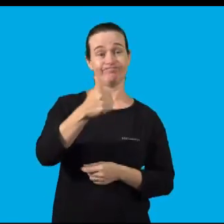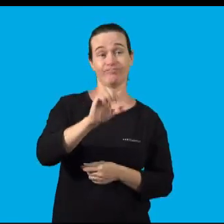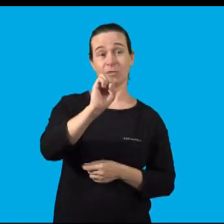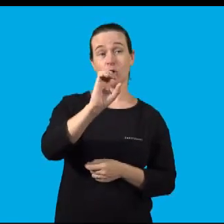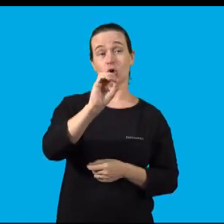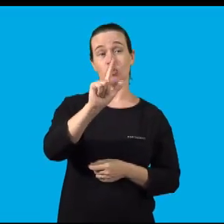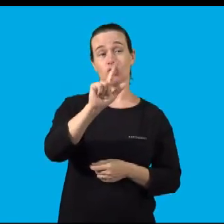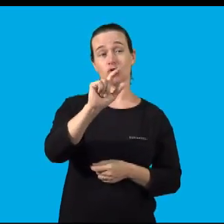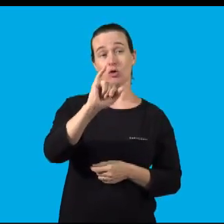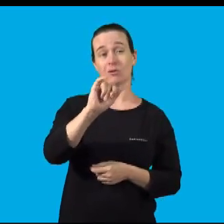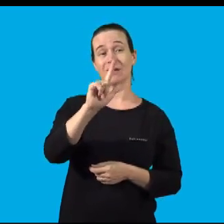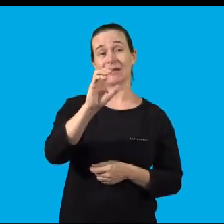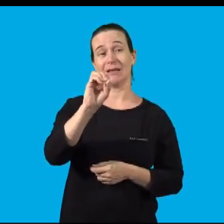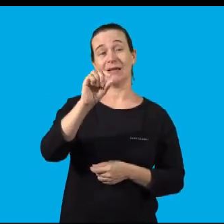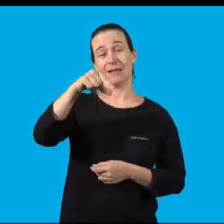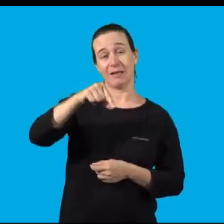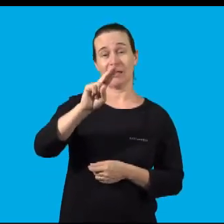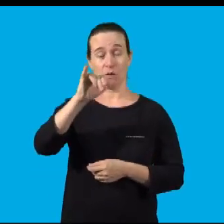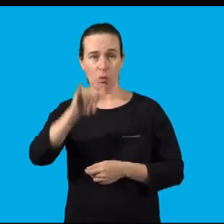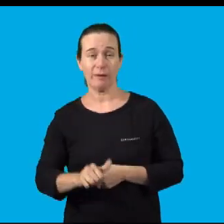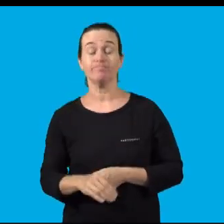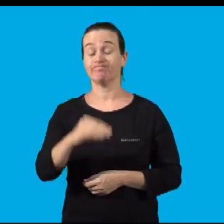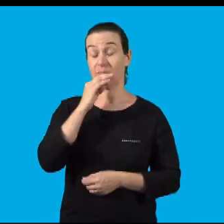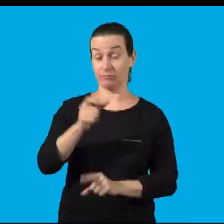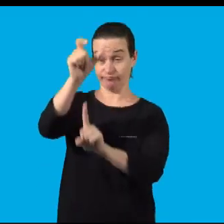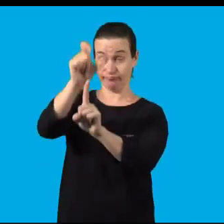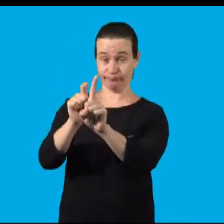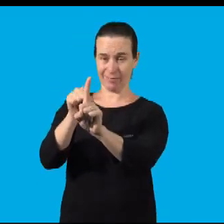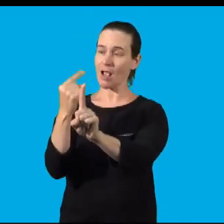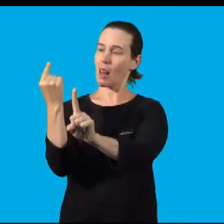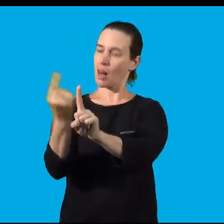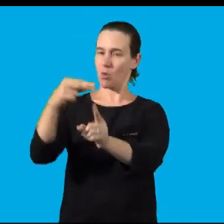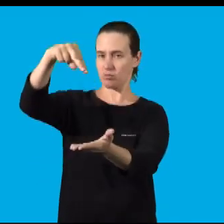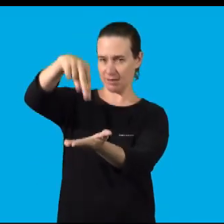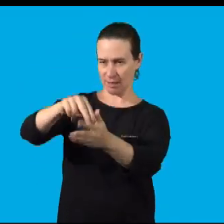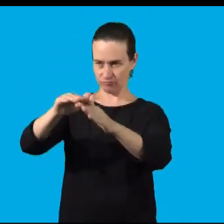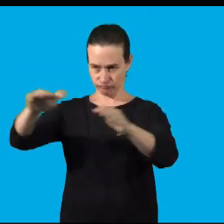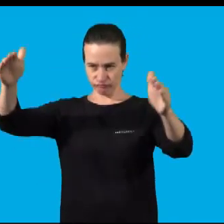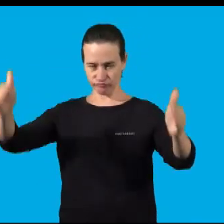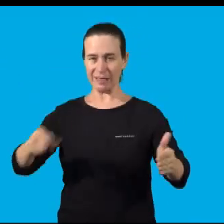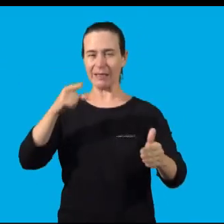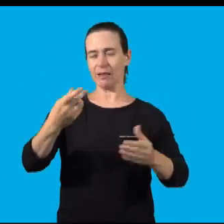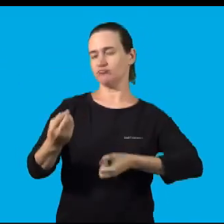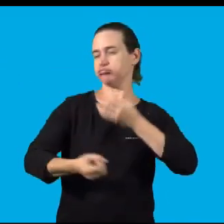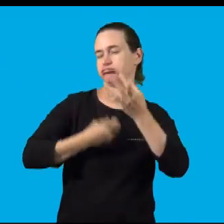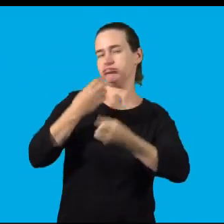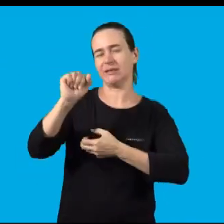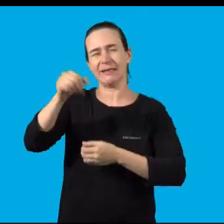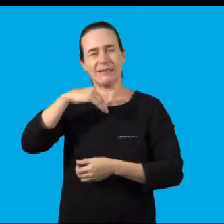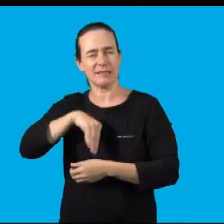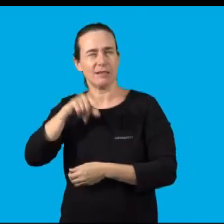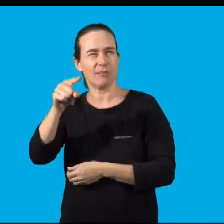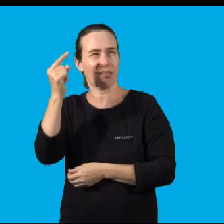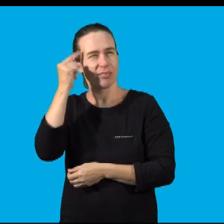Soliloquy is a speech made by a major character alone on stage, in which the character reveals his or her